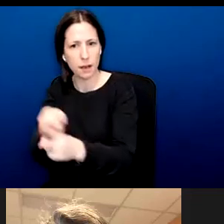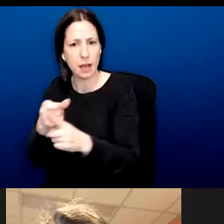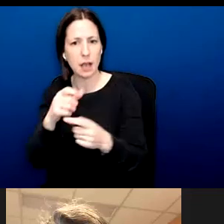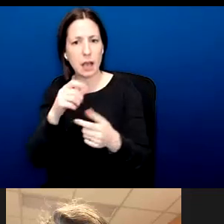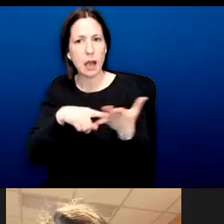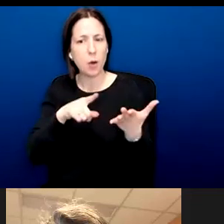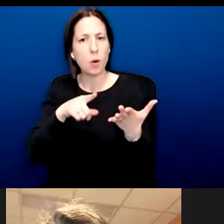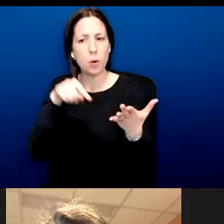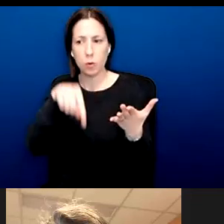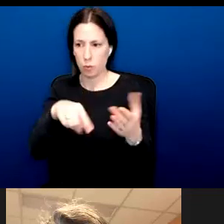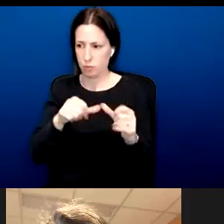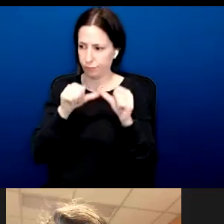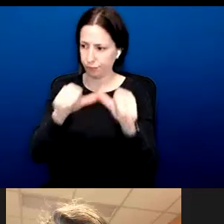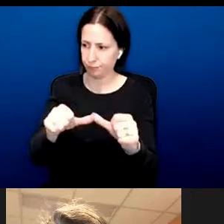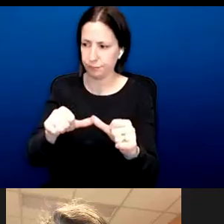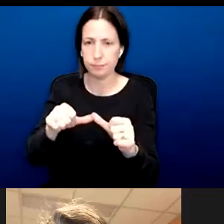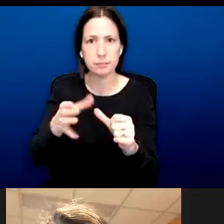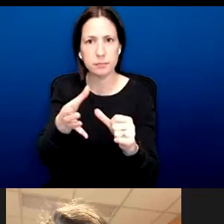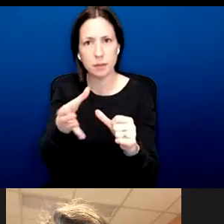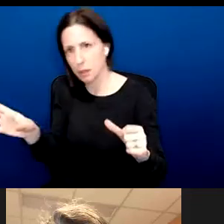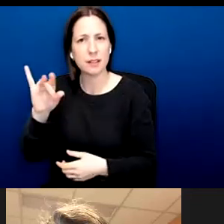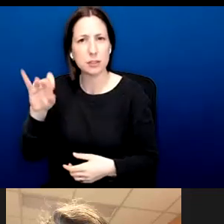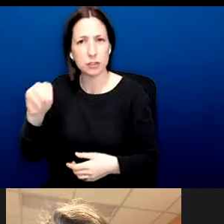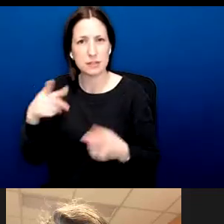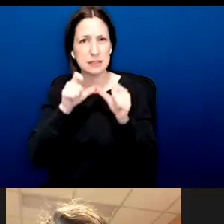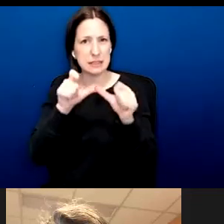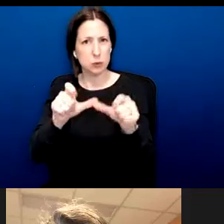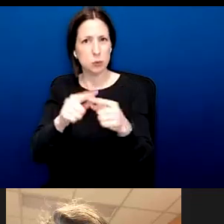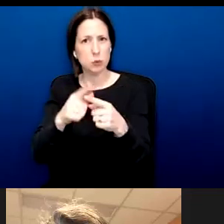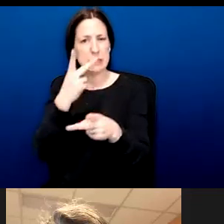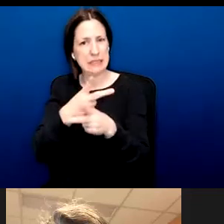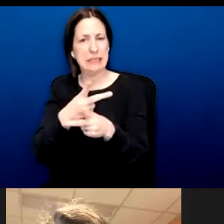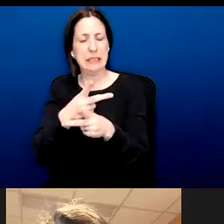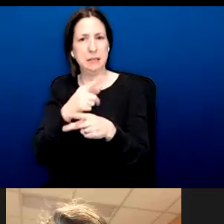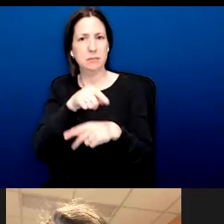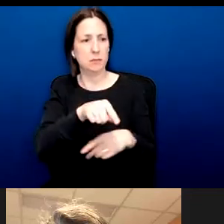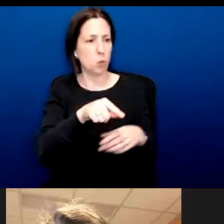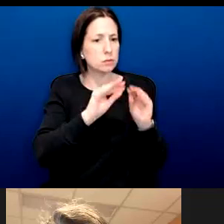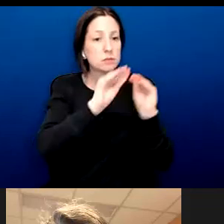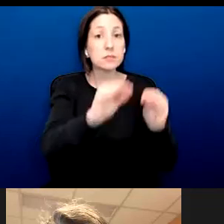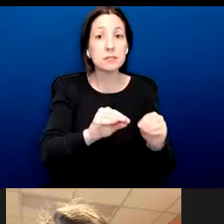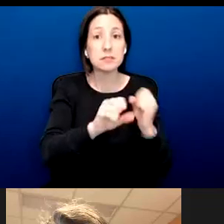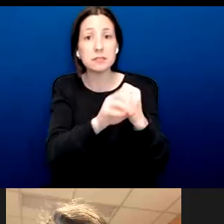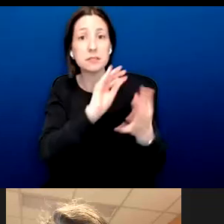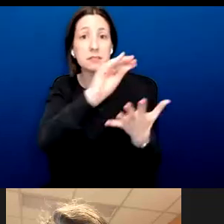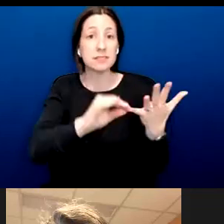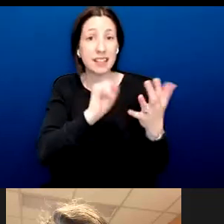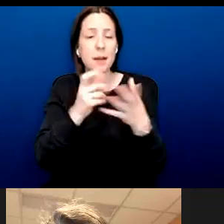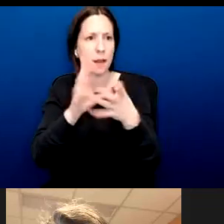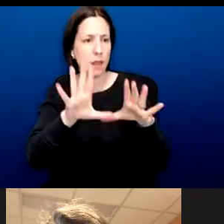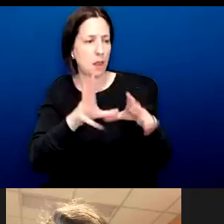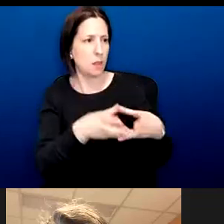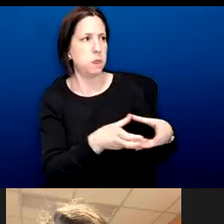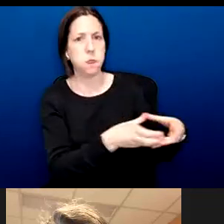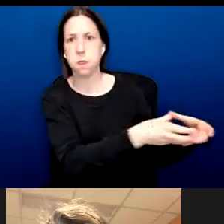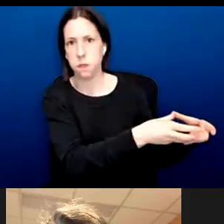that marginalization, because you're continuing to push that group to the outside, them on the outside when they are great, contributors of content.